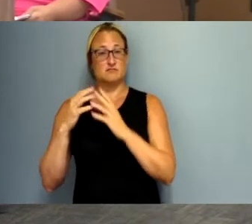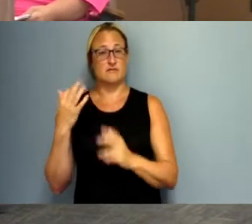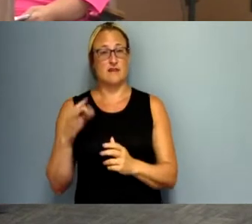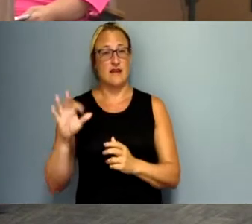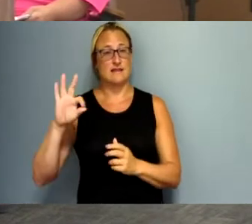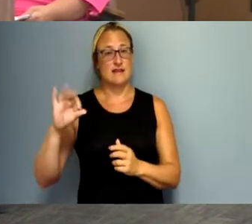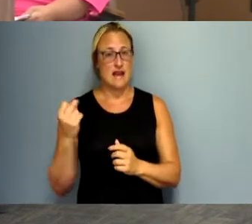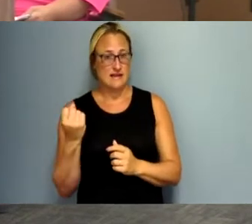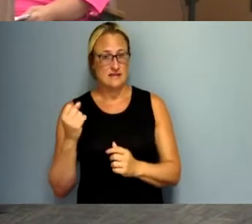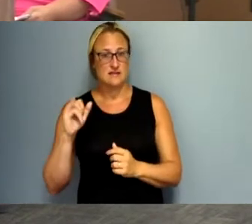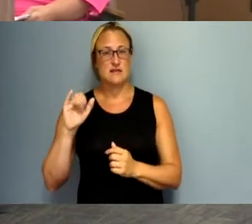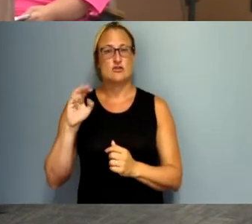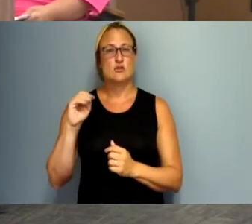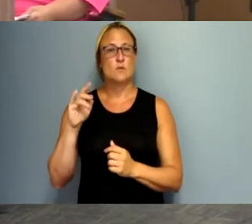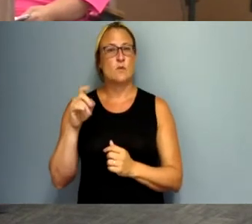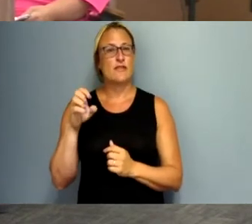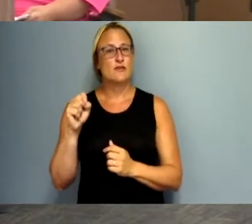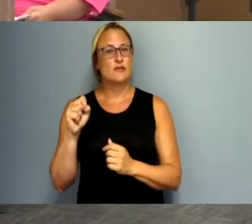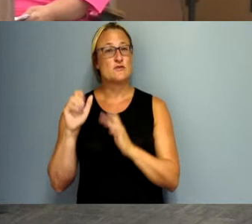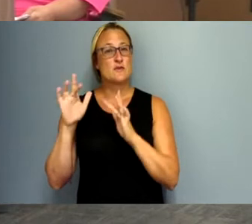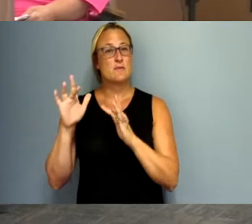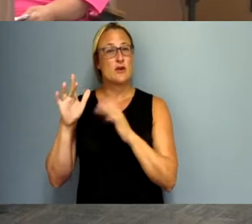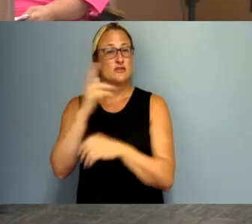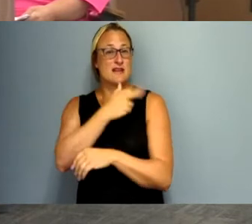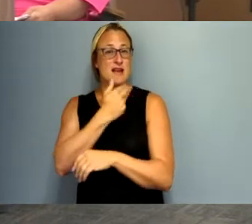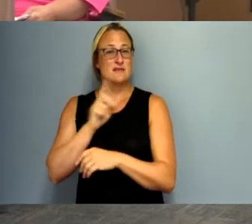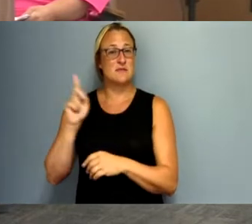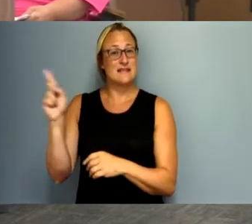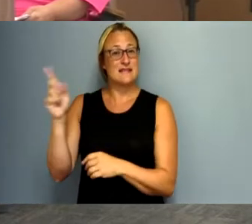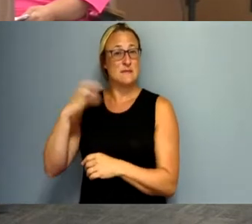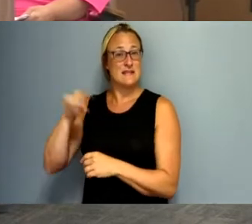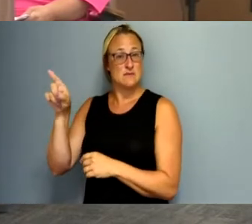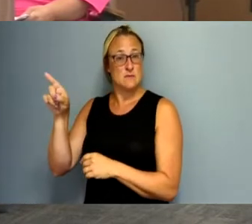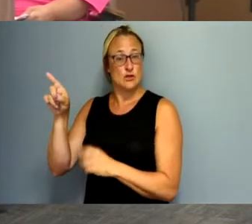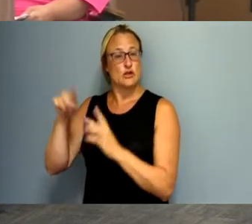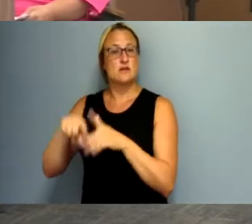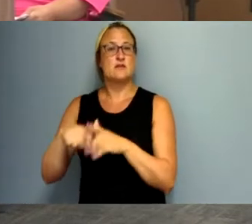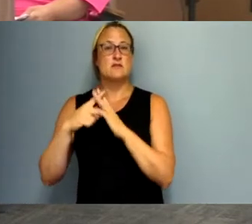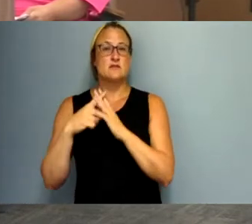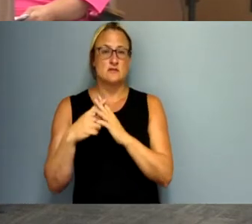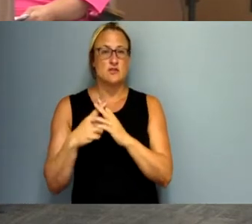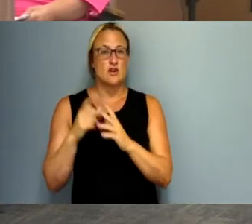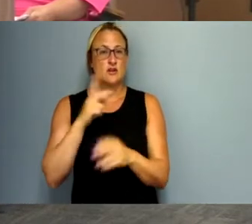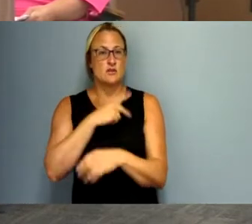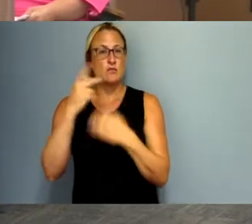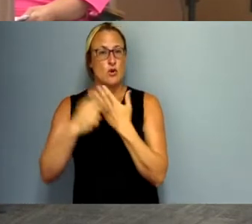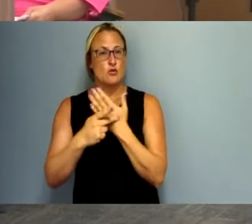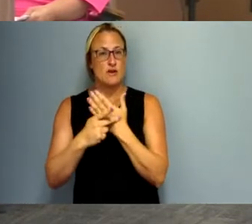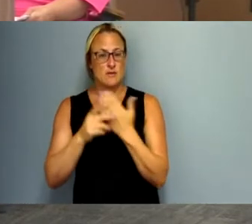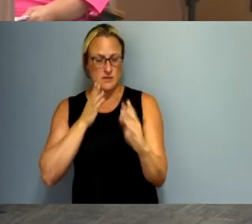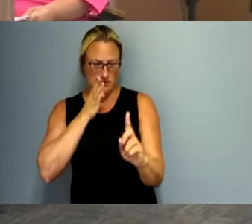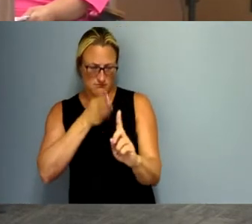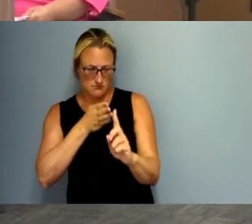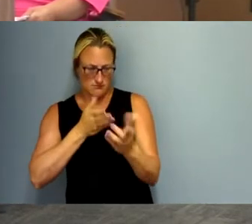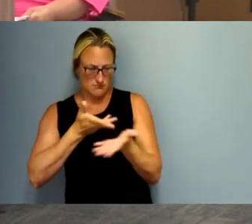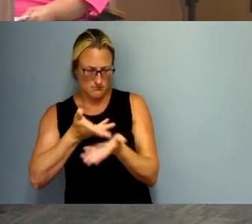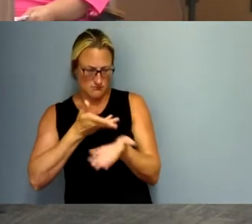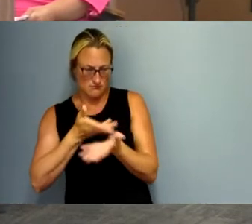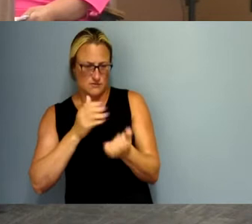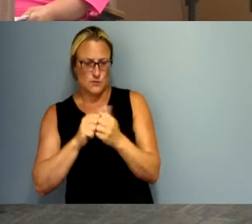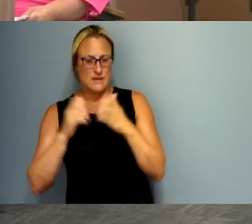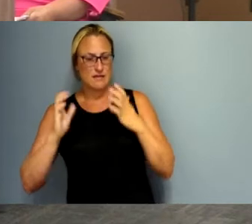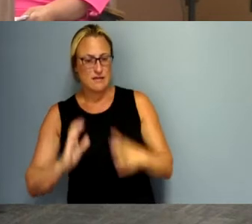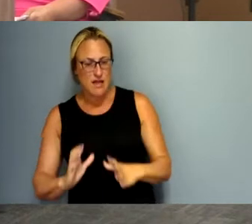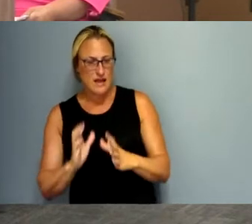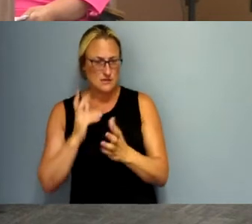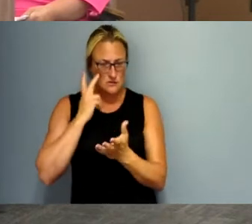1990s when Jen Withers with Mercy Hospital in Pittsburgh started a program that met directly with clients to address their health barriers. He and his team